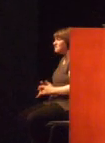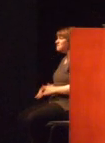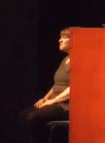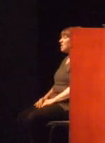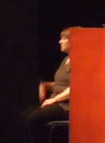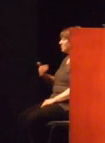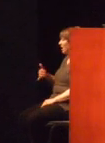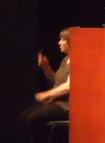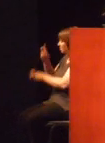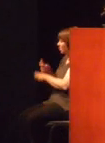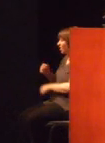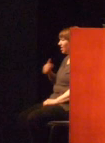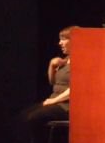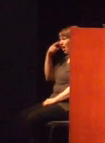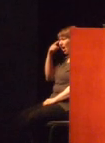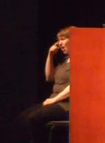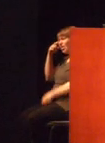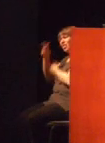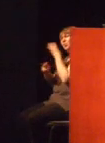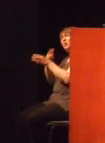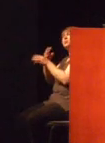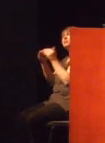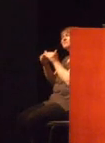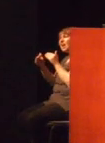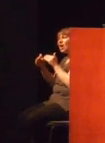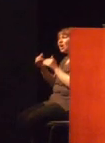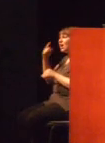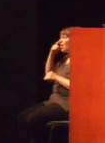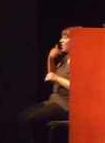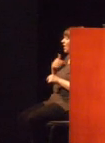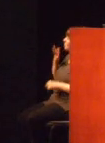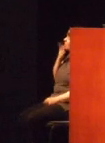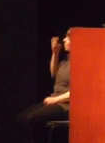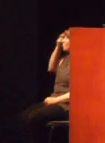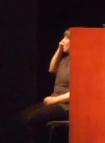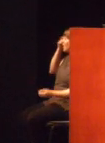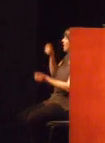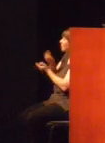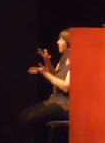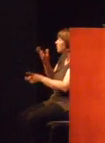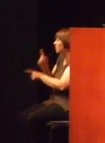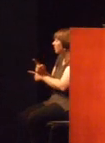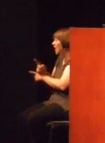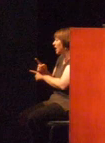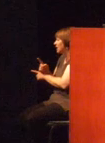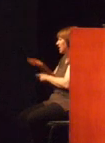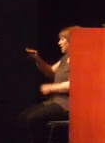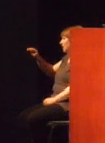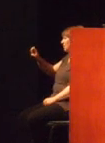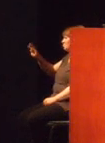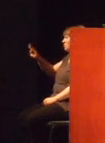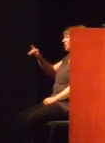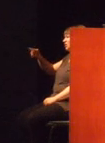oh, I thought the world was fair, that I should just be colorblind, everything would be fine, and that it's a meritocracy, that we